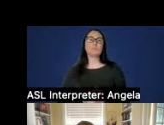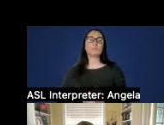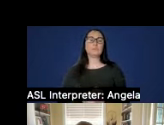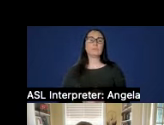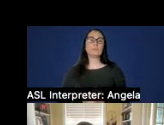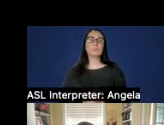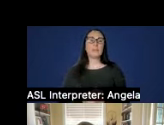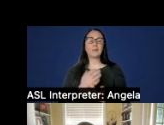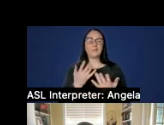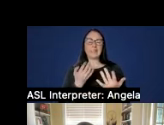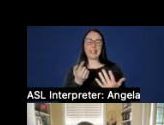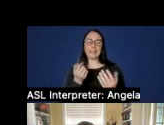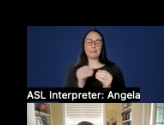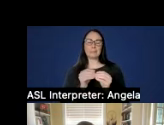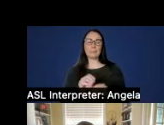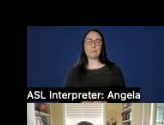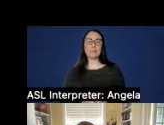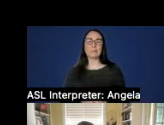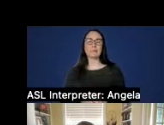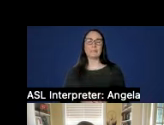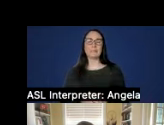Wait a little bit longer.